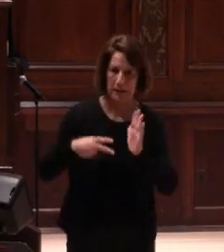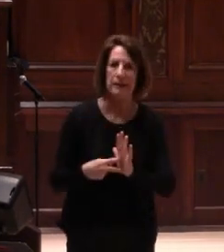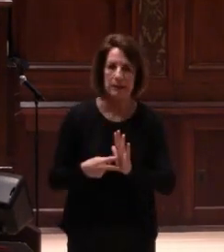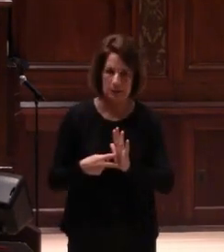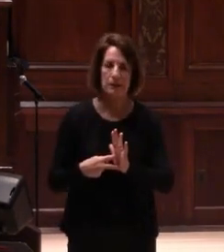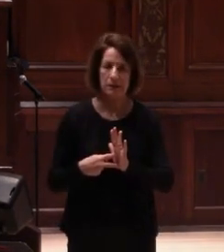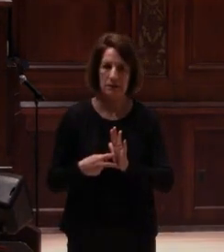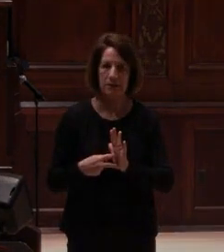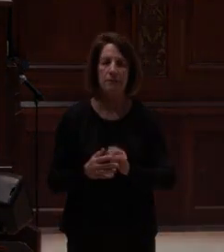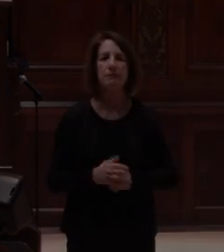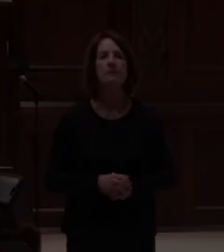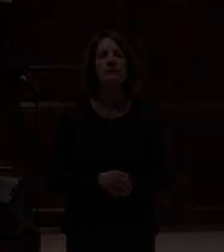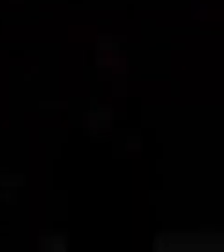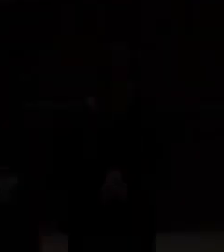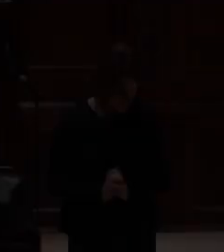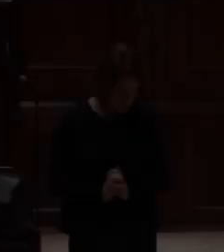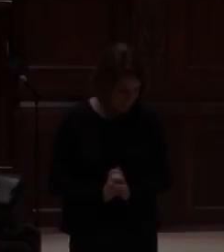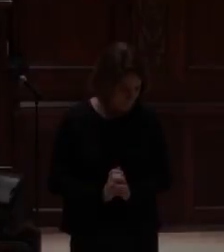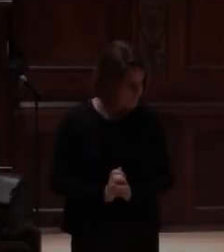The word of God.